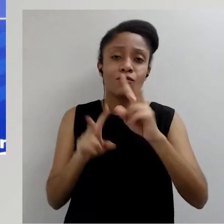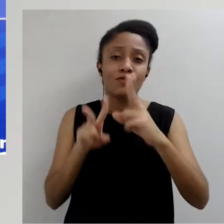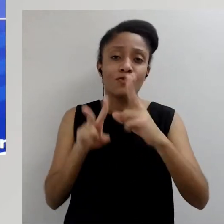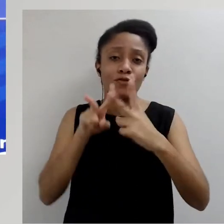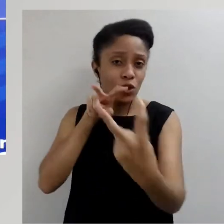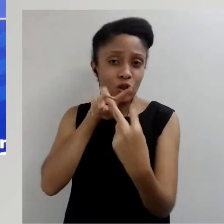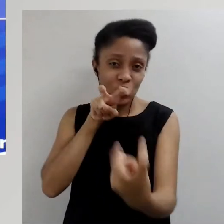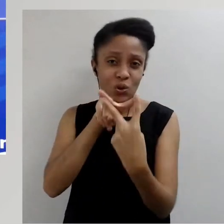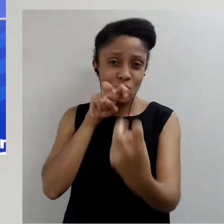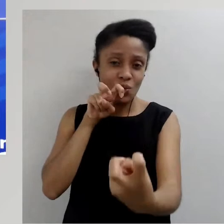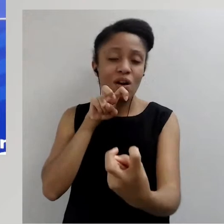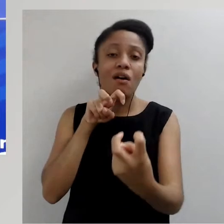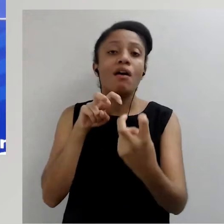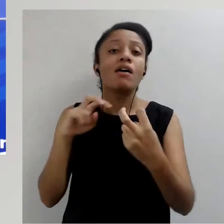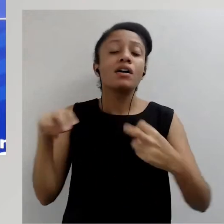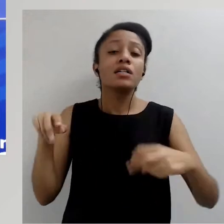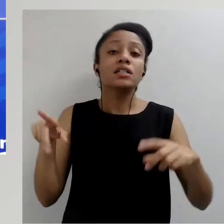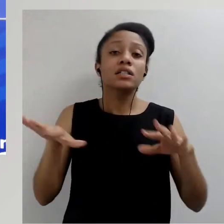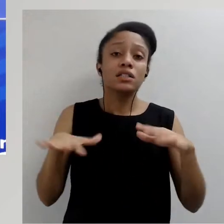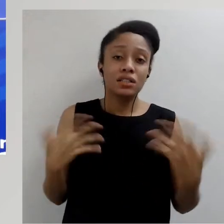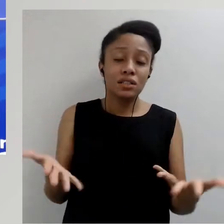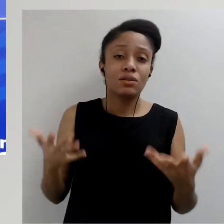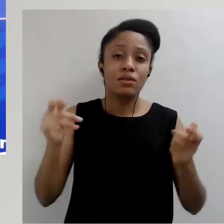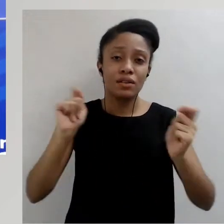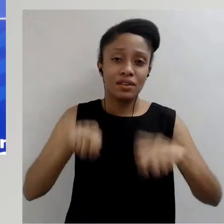the investments that we had,